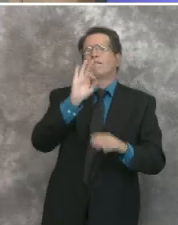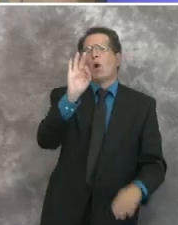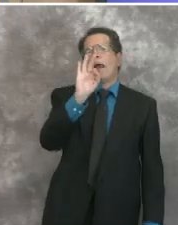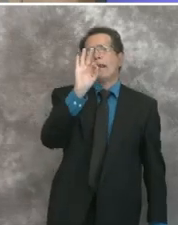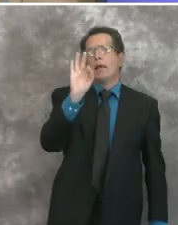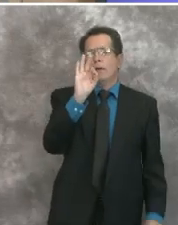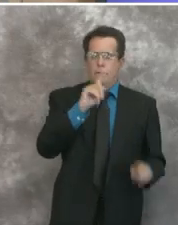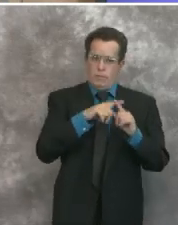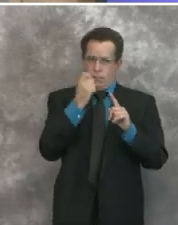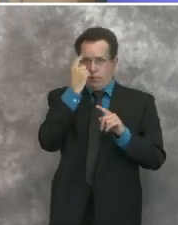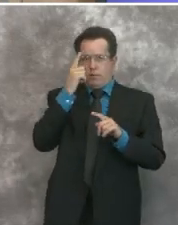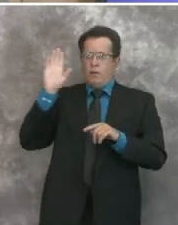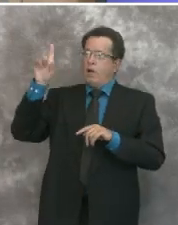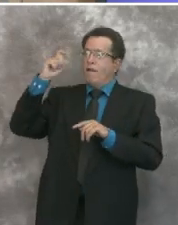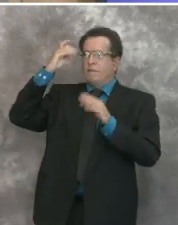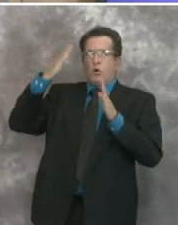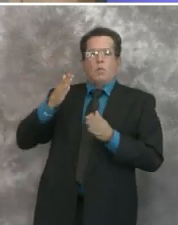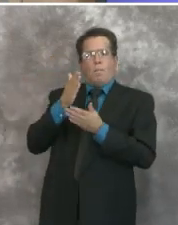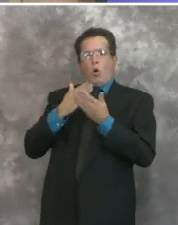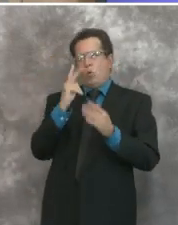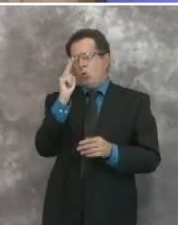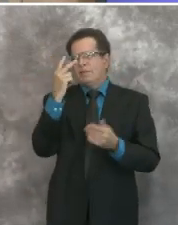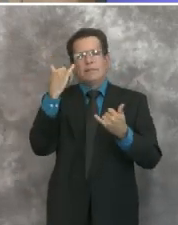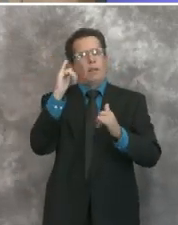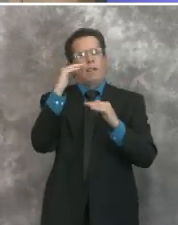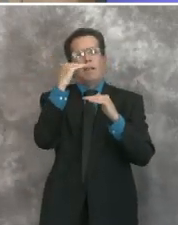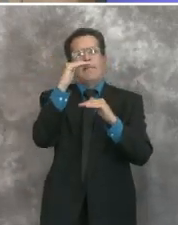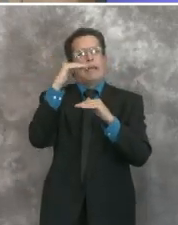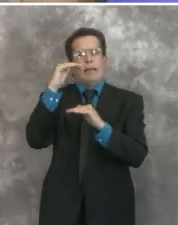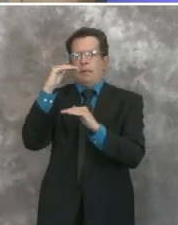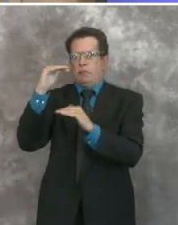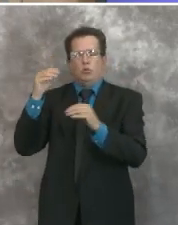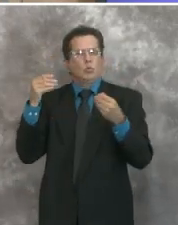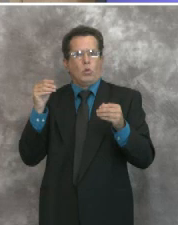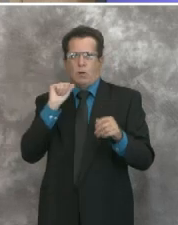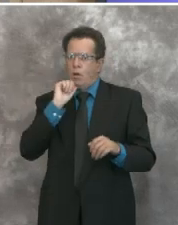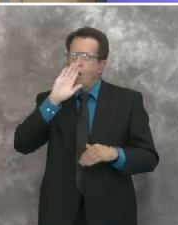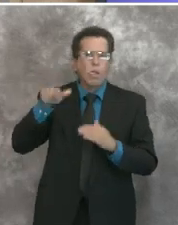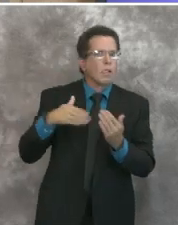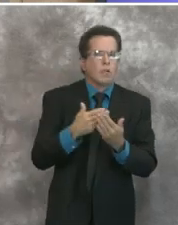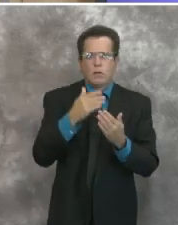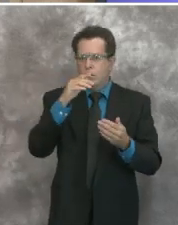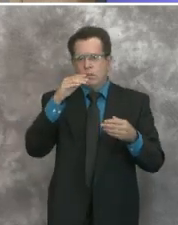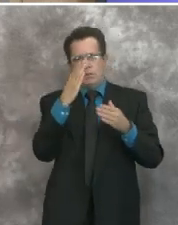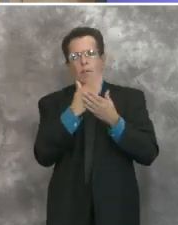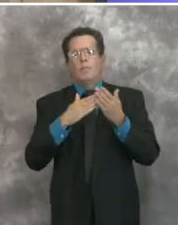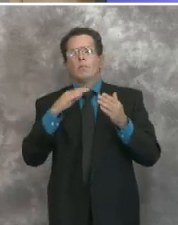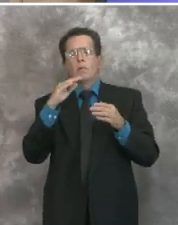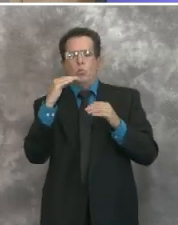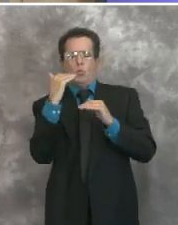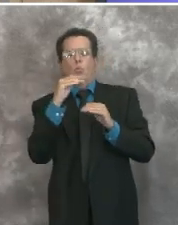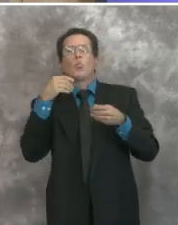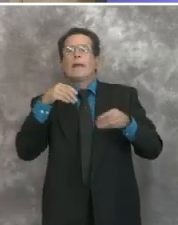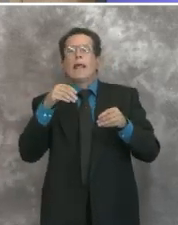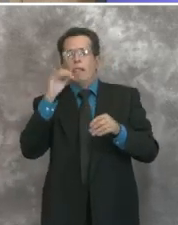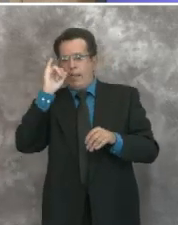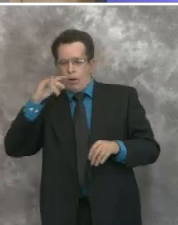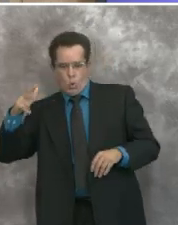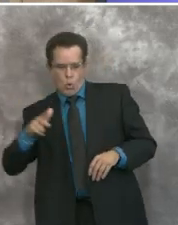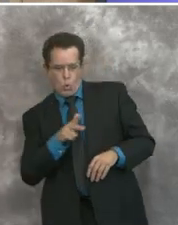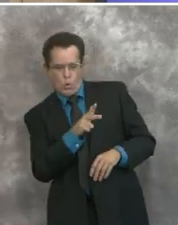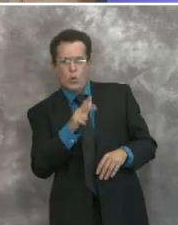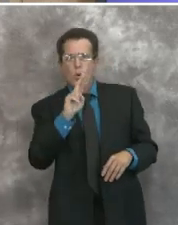initial Stage 2 is very limited. It's a limited number of retail just for curbside only. Now, we'll have to continue to assess, and